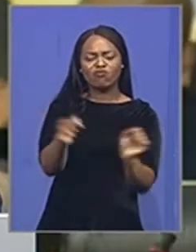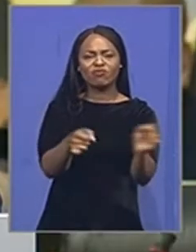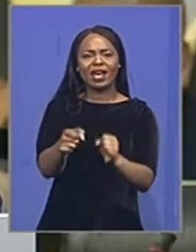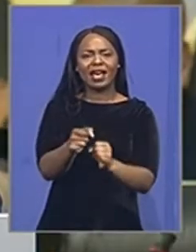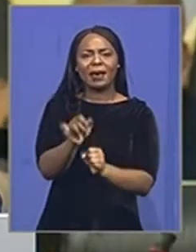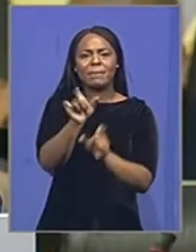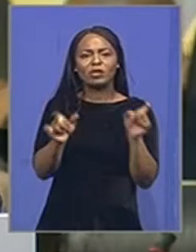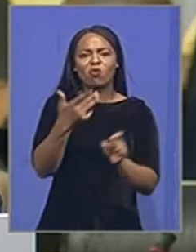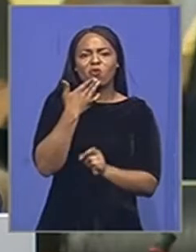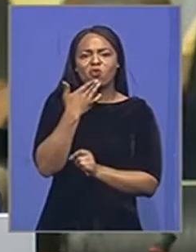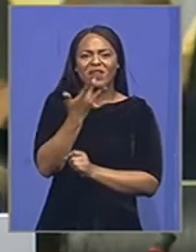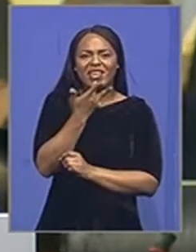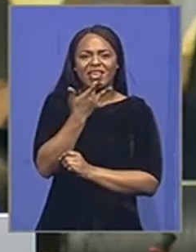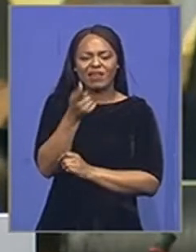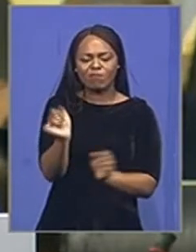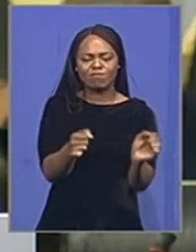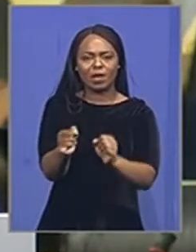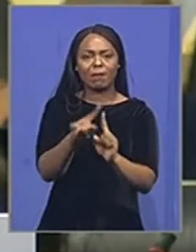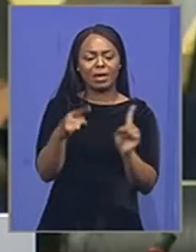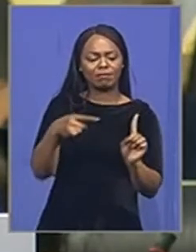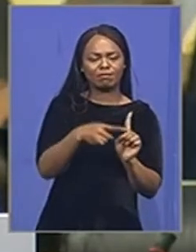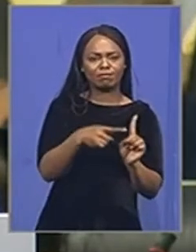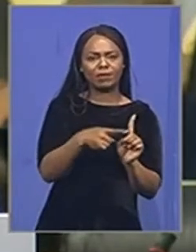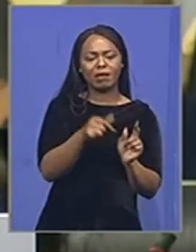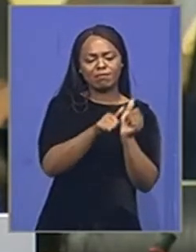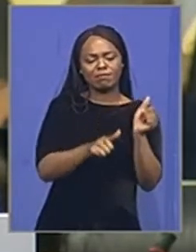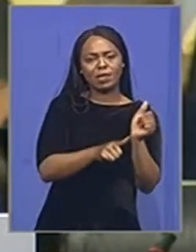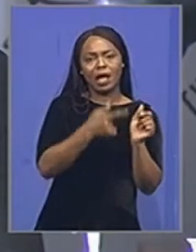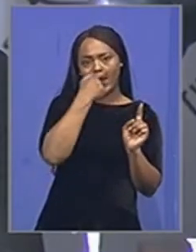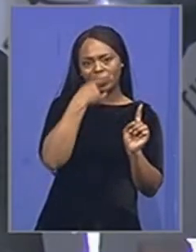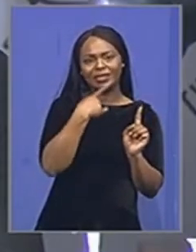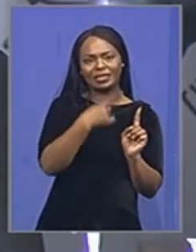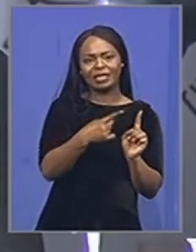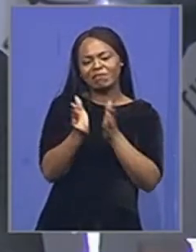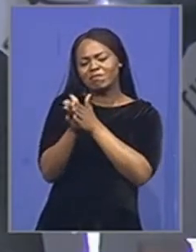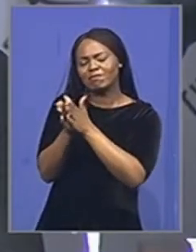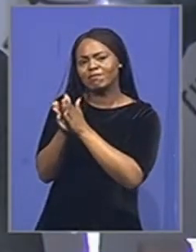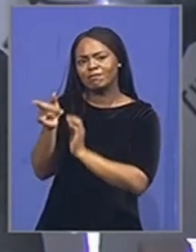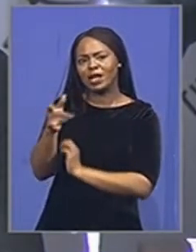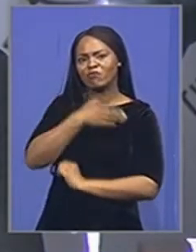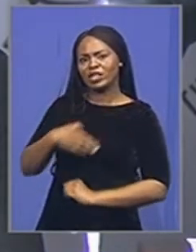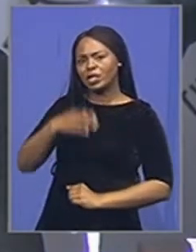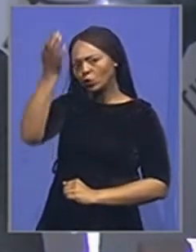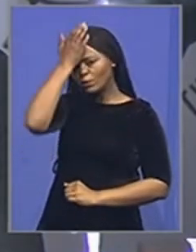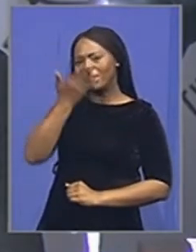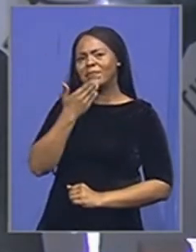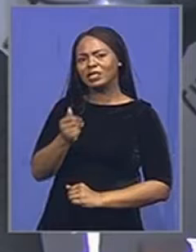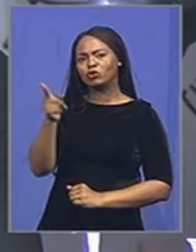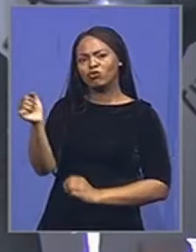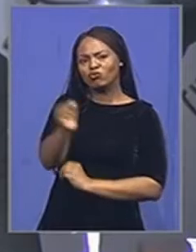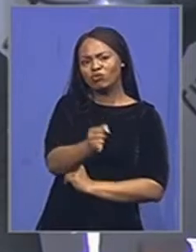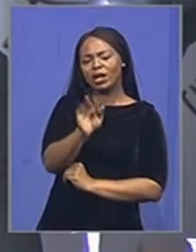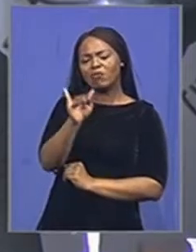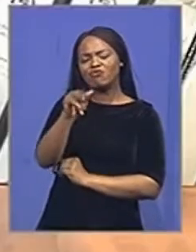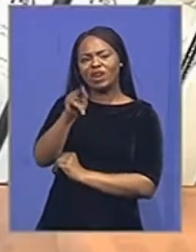jalo Ramaphosa a re ke ene a dirileng tsitsinyo go mopresidente wa nako eo Jacob Zuma gore Brian Molefe a tsene mo ditlhakong tsa